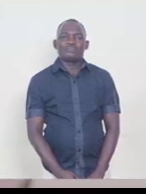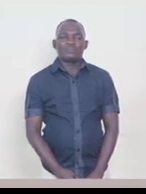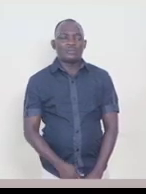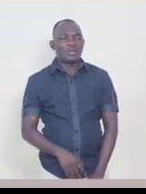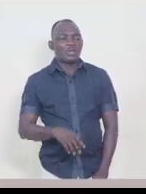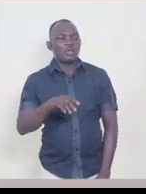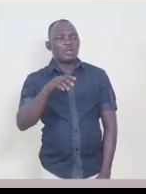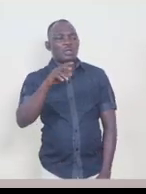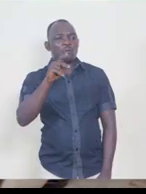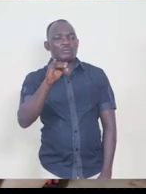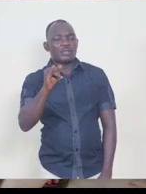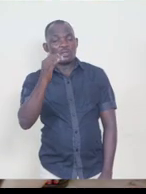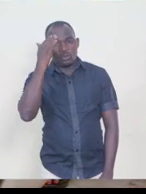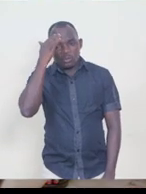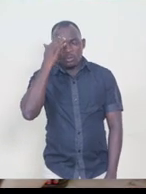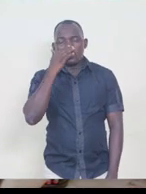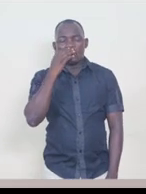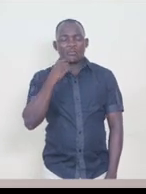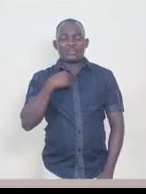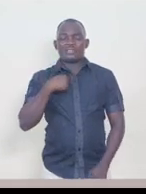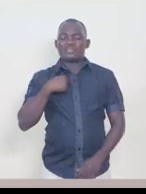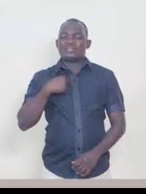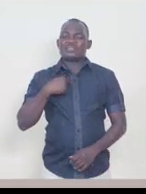Kofi, you know what? I cannot make it.